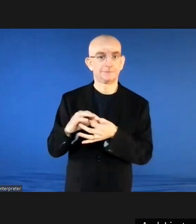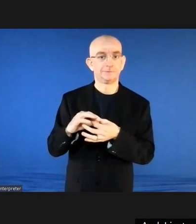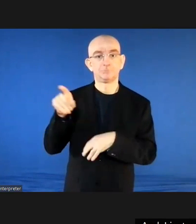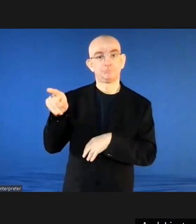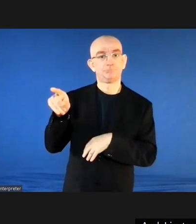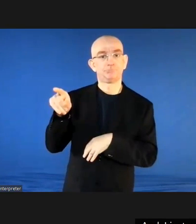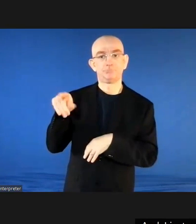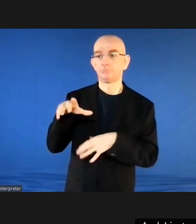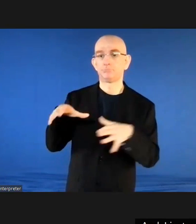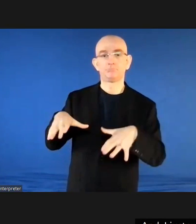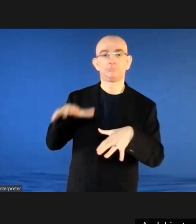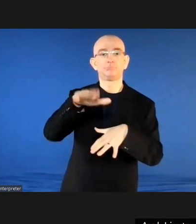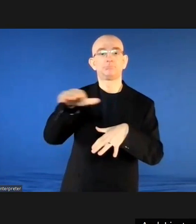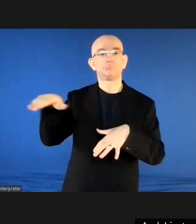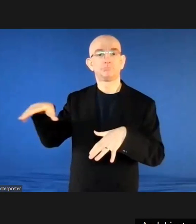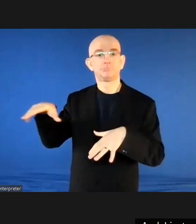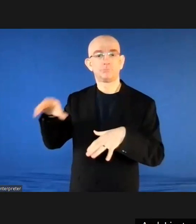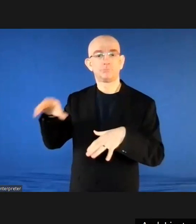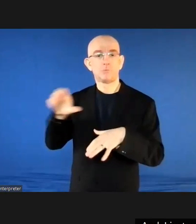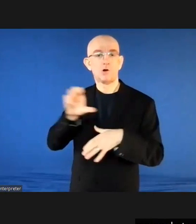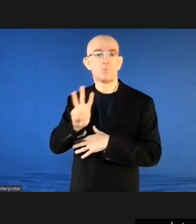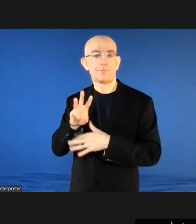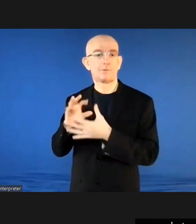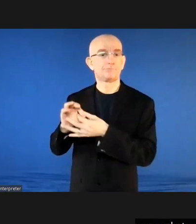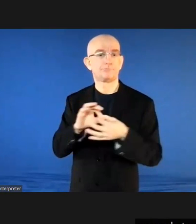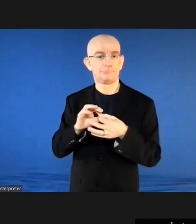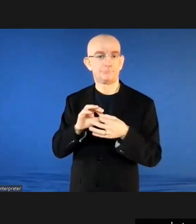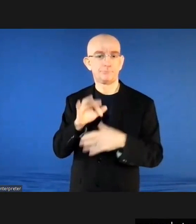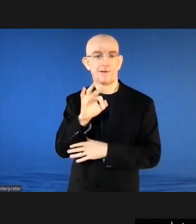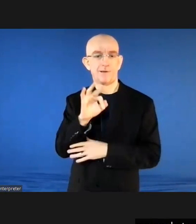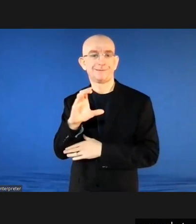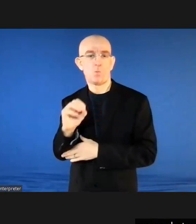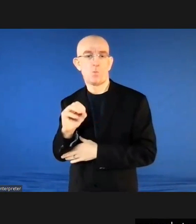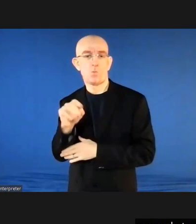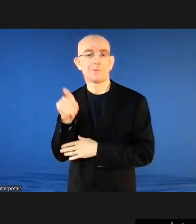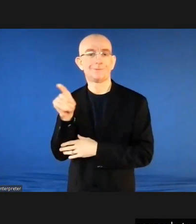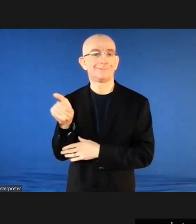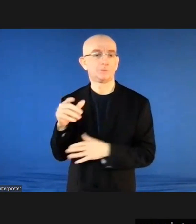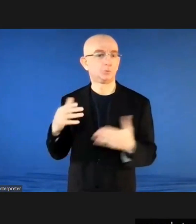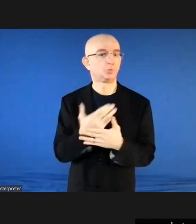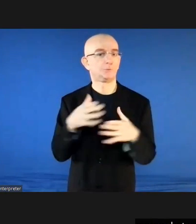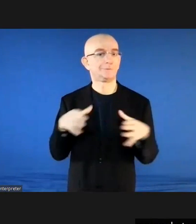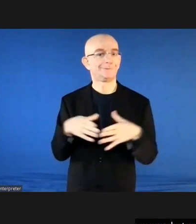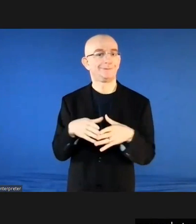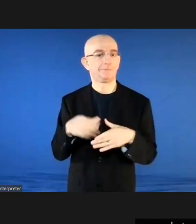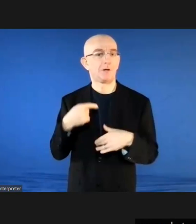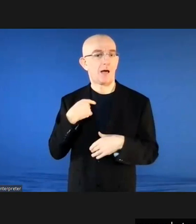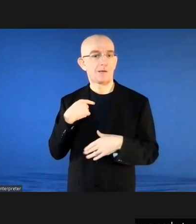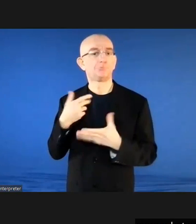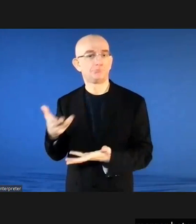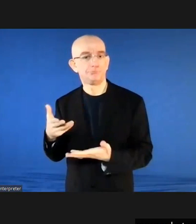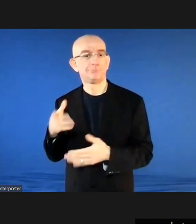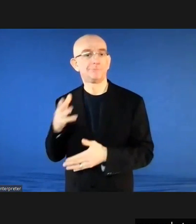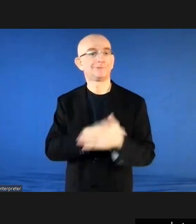that I led from DFID, the Disability Inclusion Team, transferred over to cover the whole of FCEO, which is a